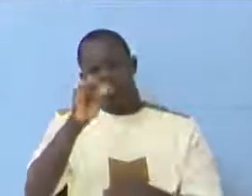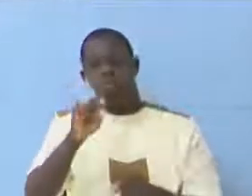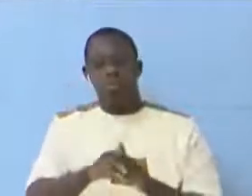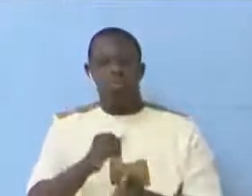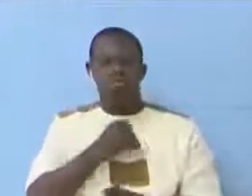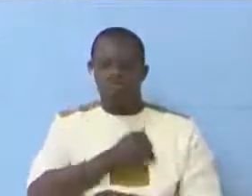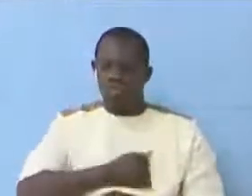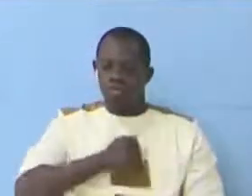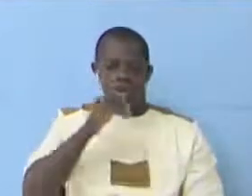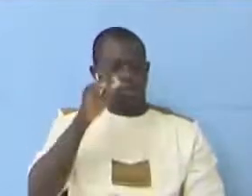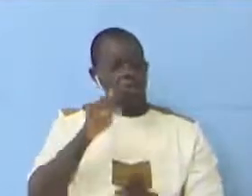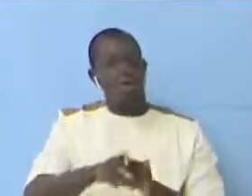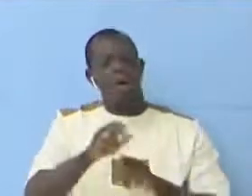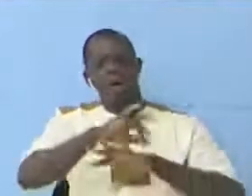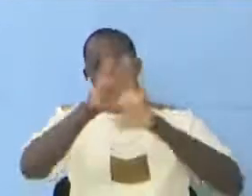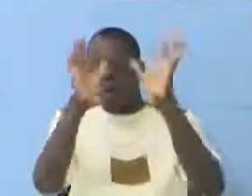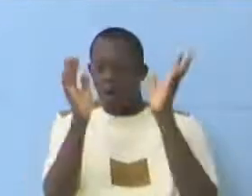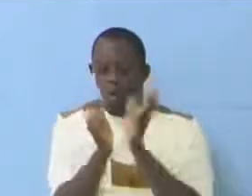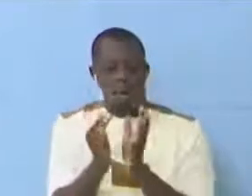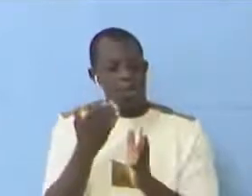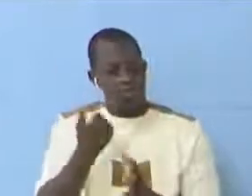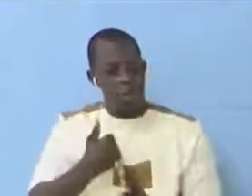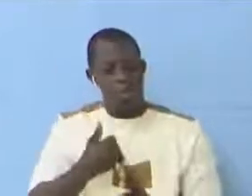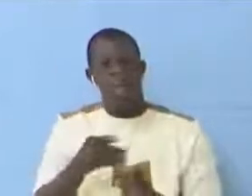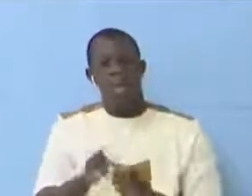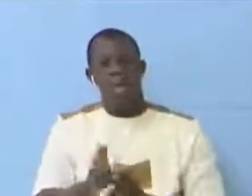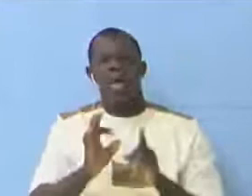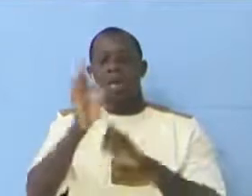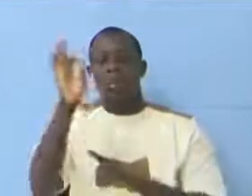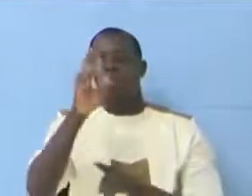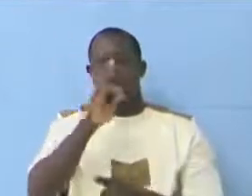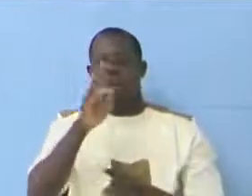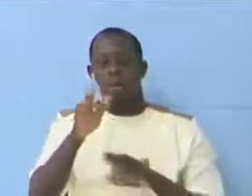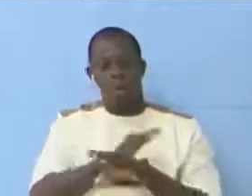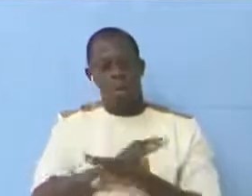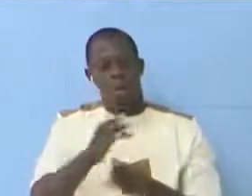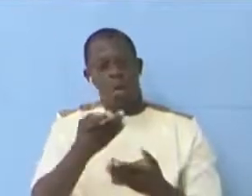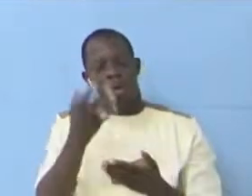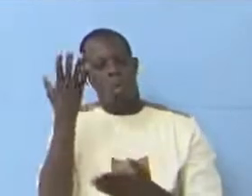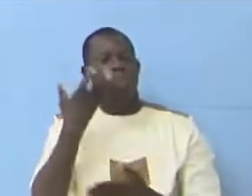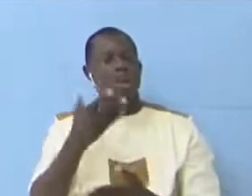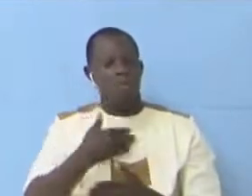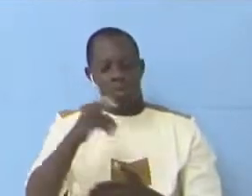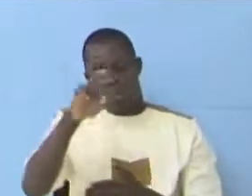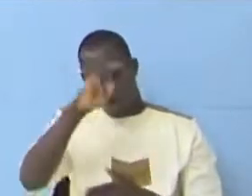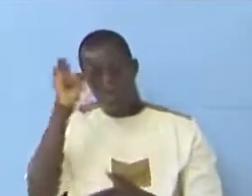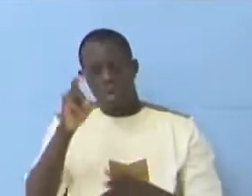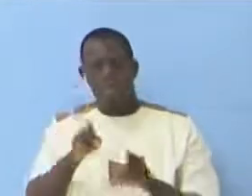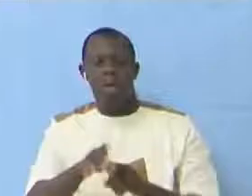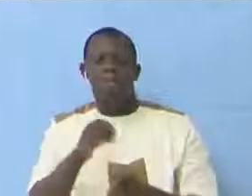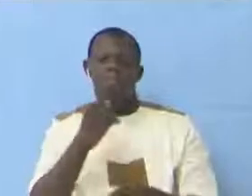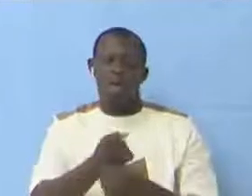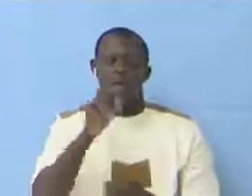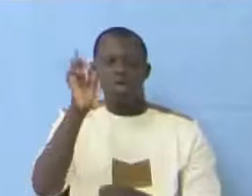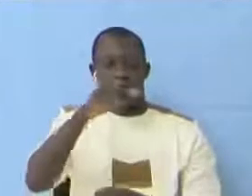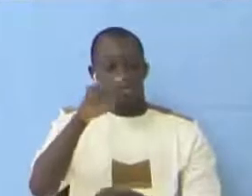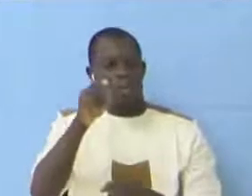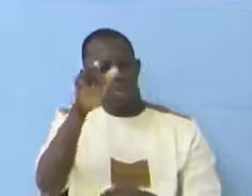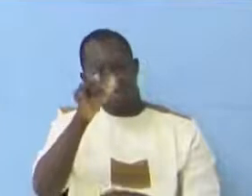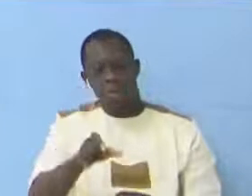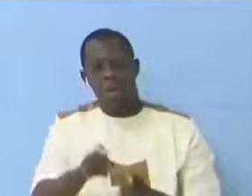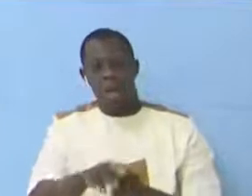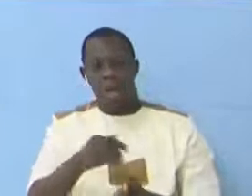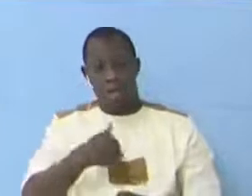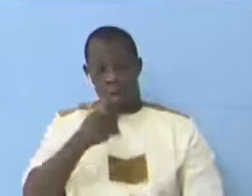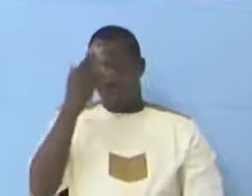ñëpp. We are sorry for all. ñi nga xam ne si suñ biir liggéey tooñ nañ leen. Those who were ñu yëg ko mbaa ñu ñàkk koo